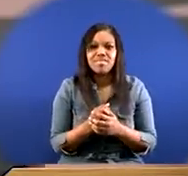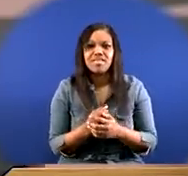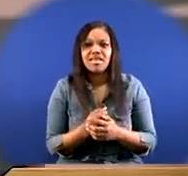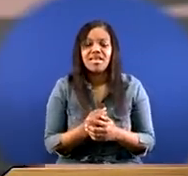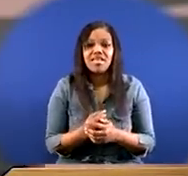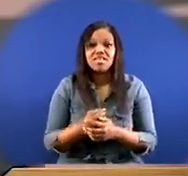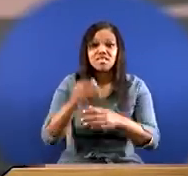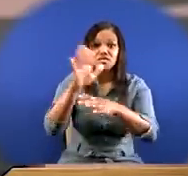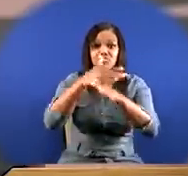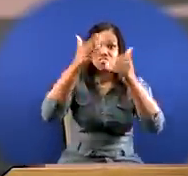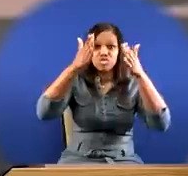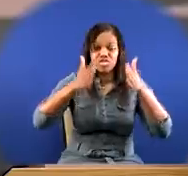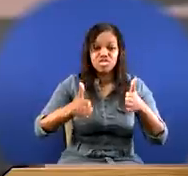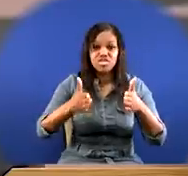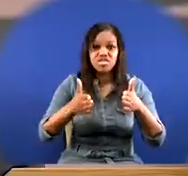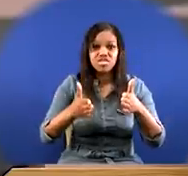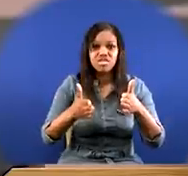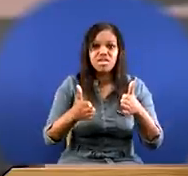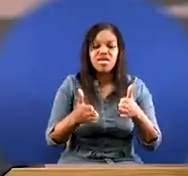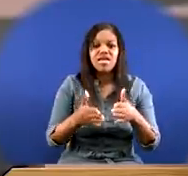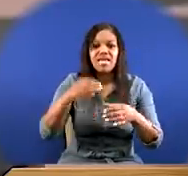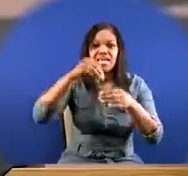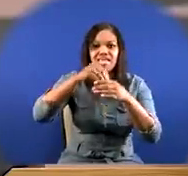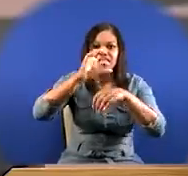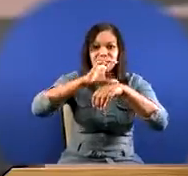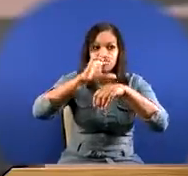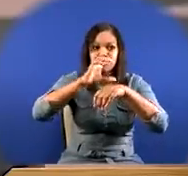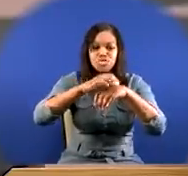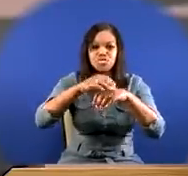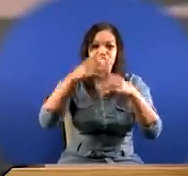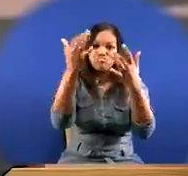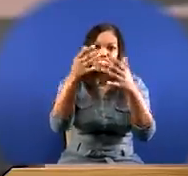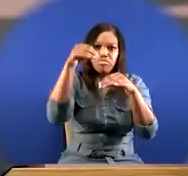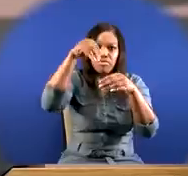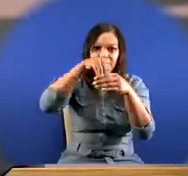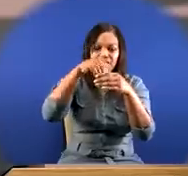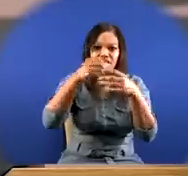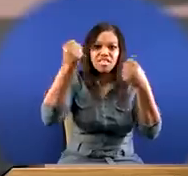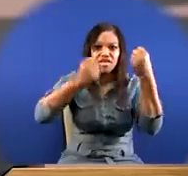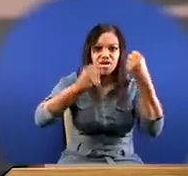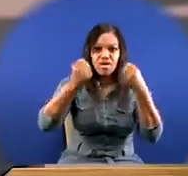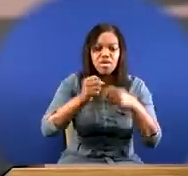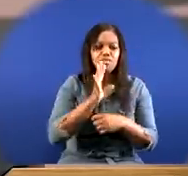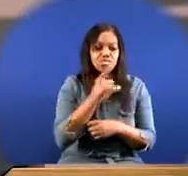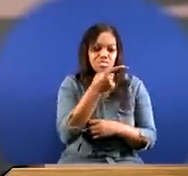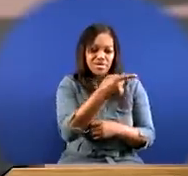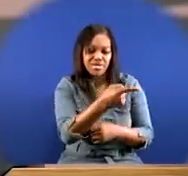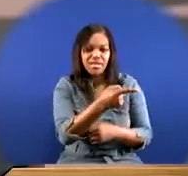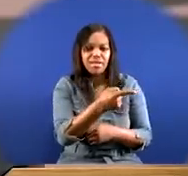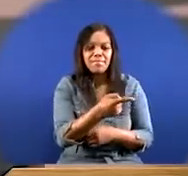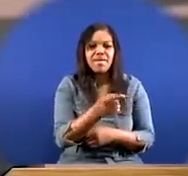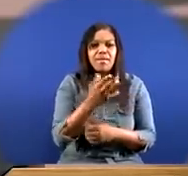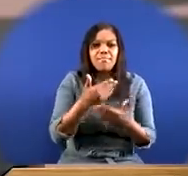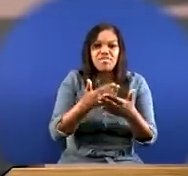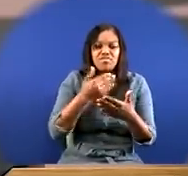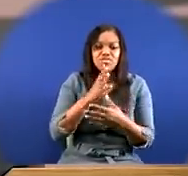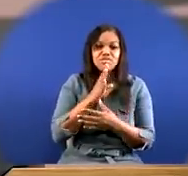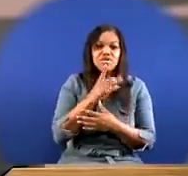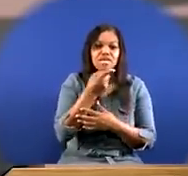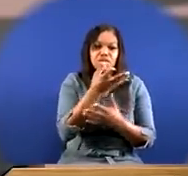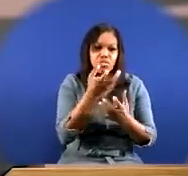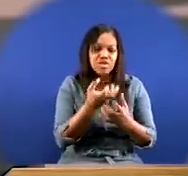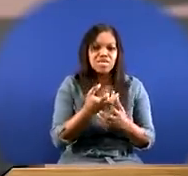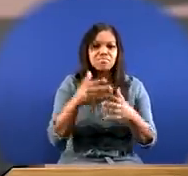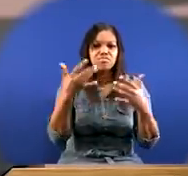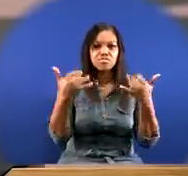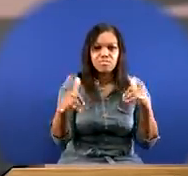the musician of the Monumental Church in the car, and Dr. King mentioned to him that before he spoke, he wanted him to